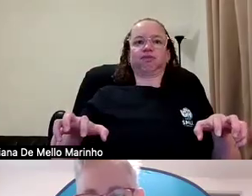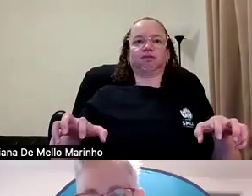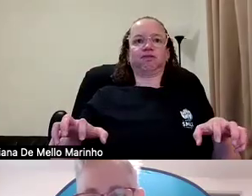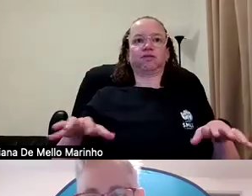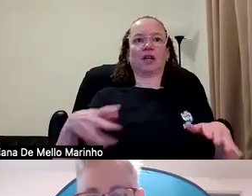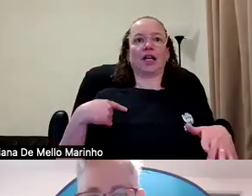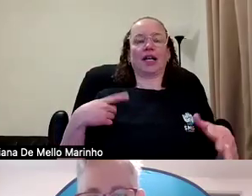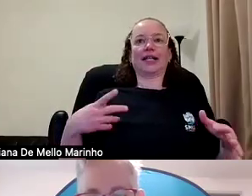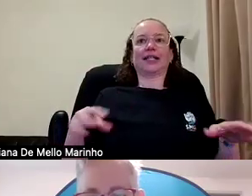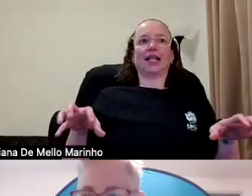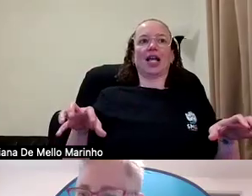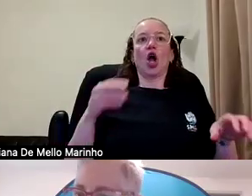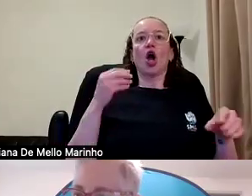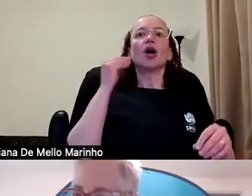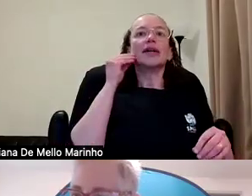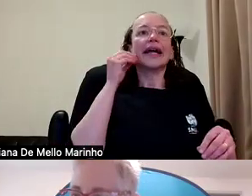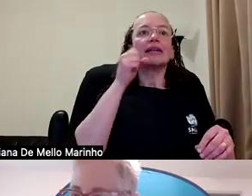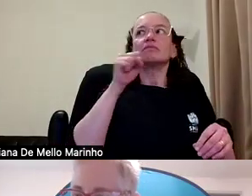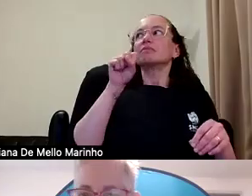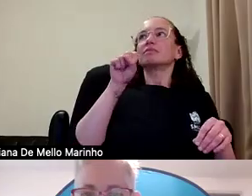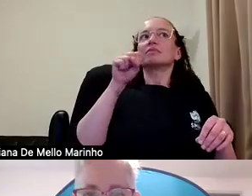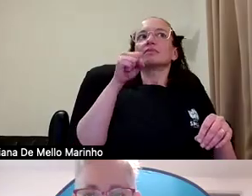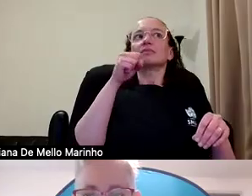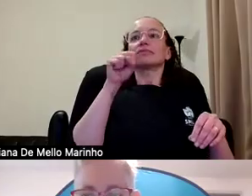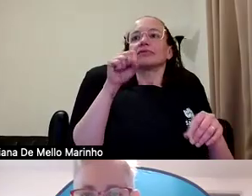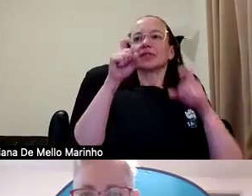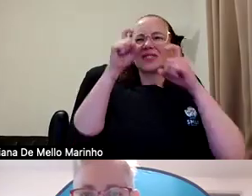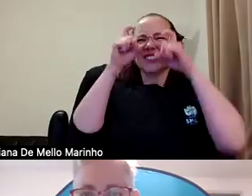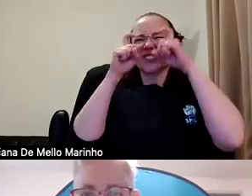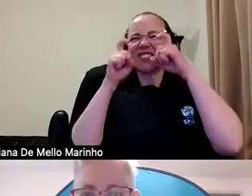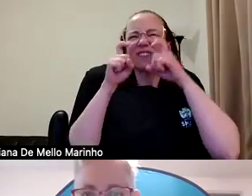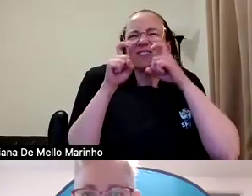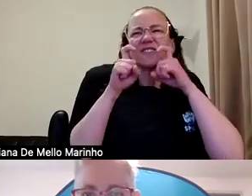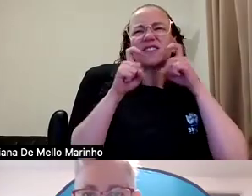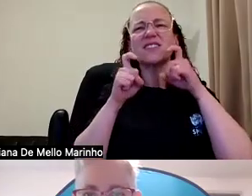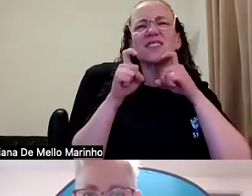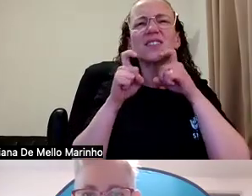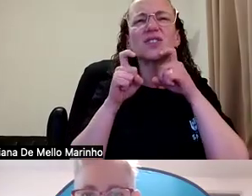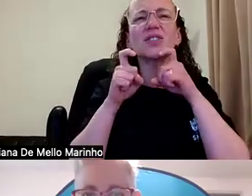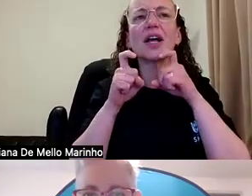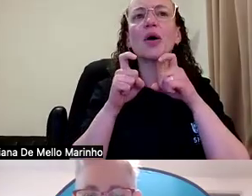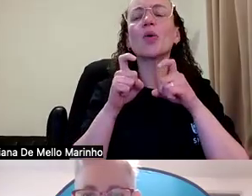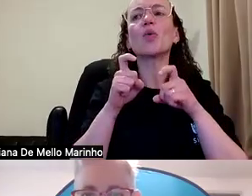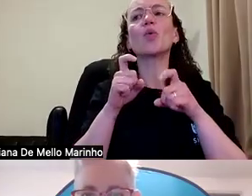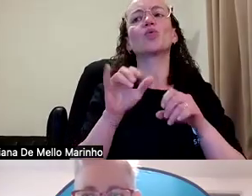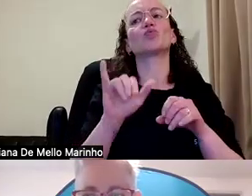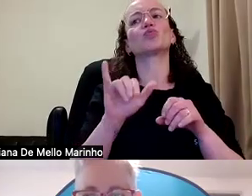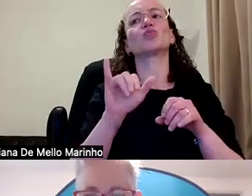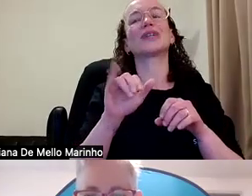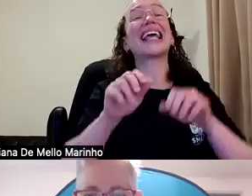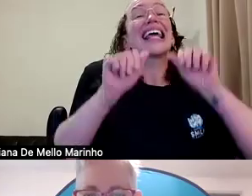that they're in the chair and you see that they've got that body language of nervousness and their facial expressions look